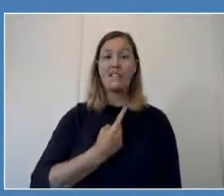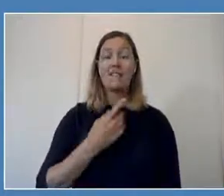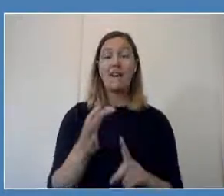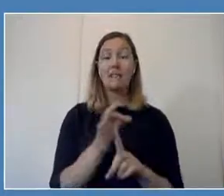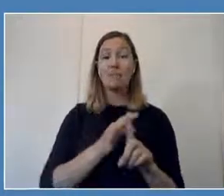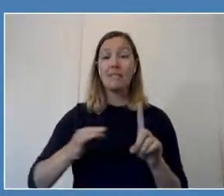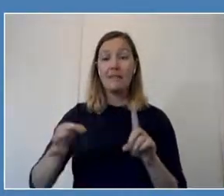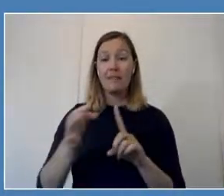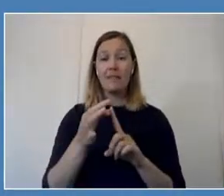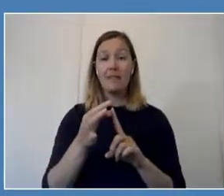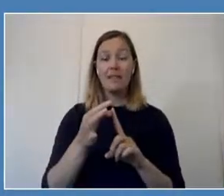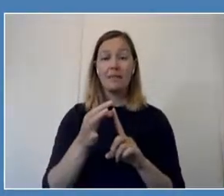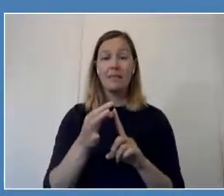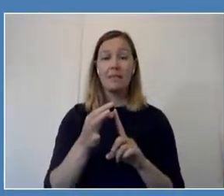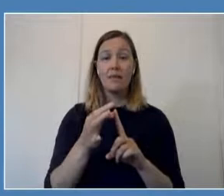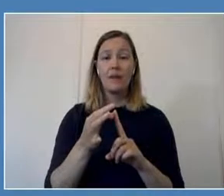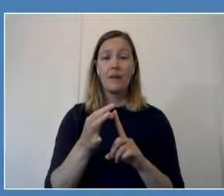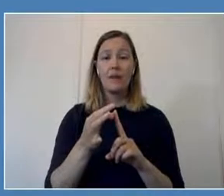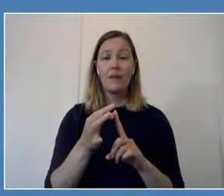peoples